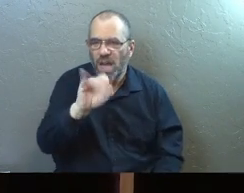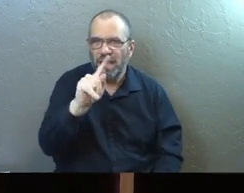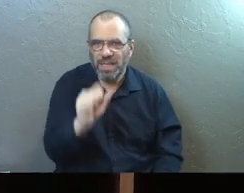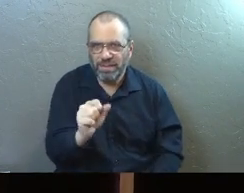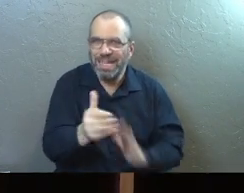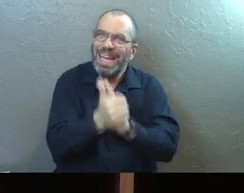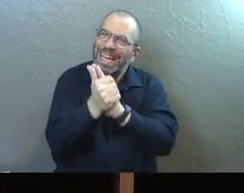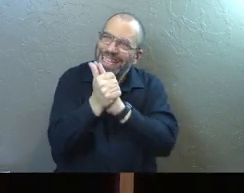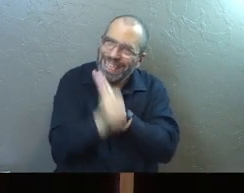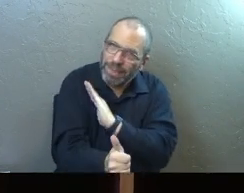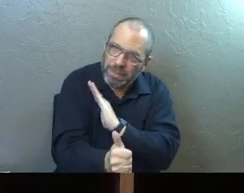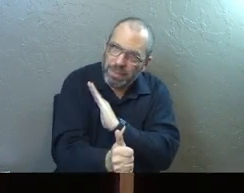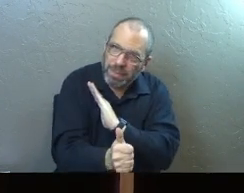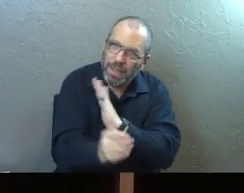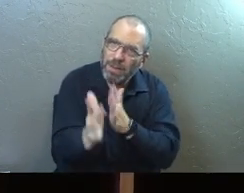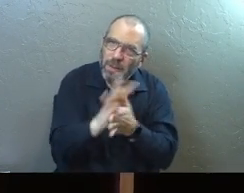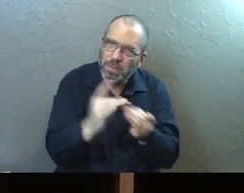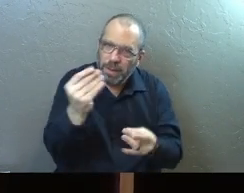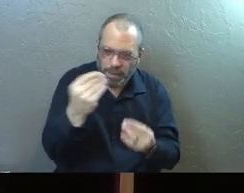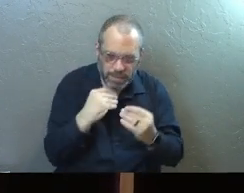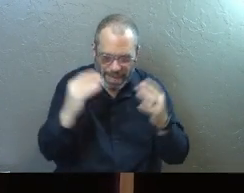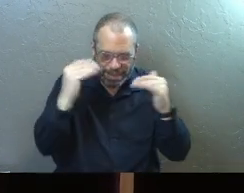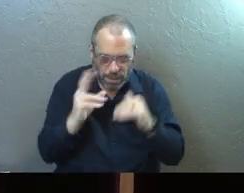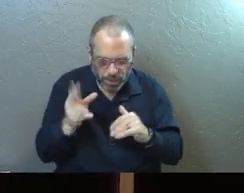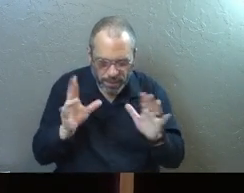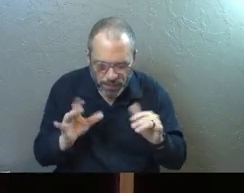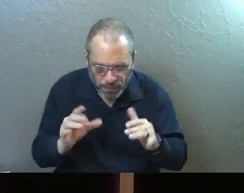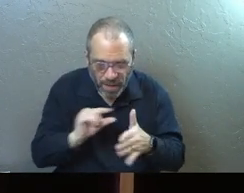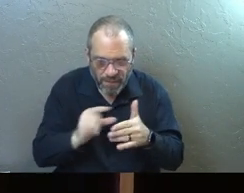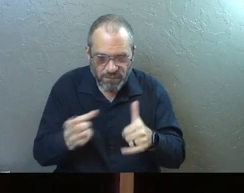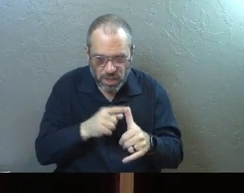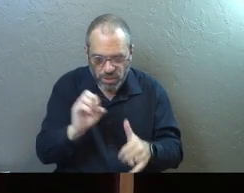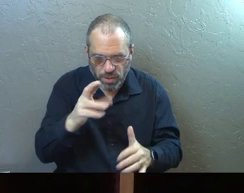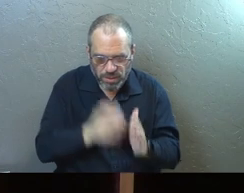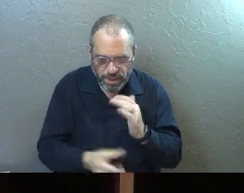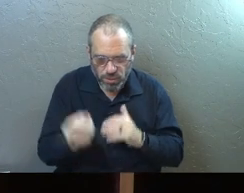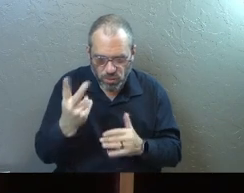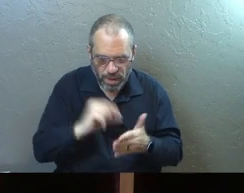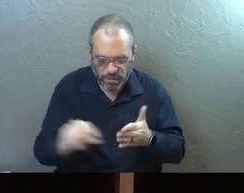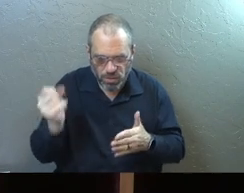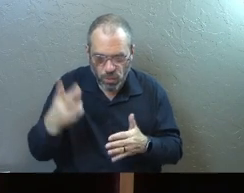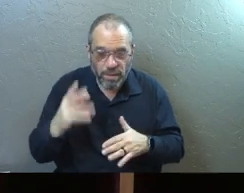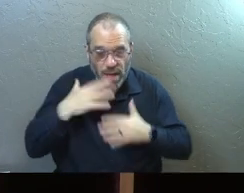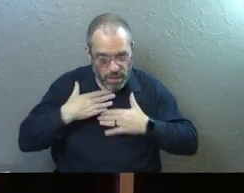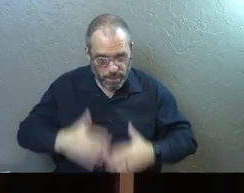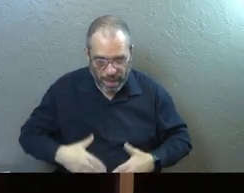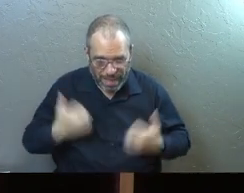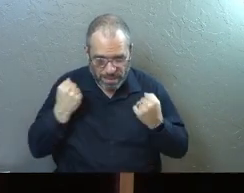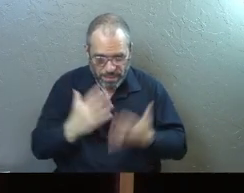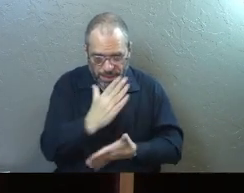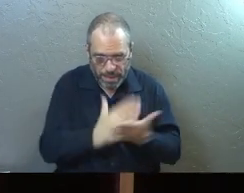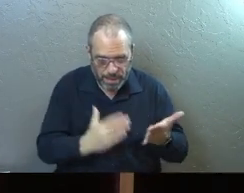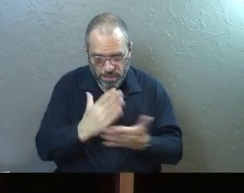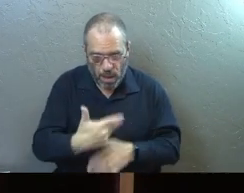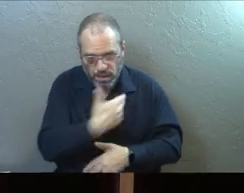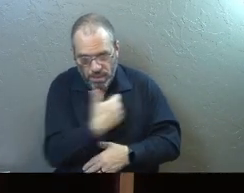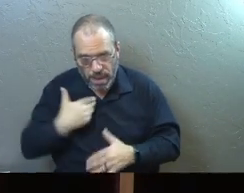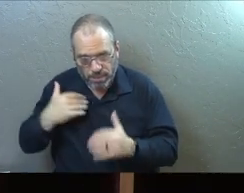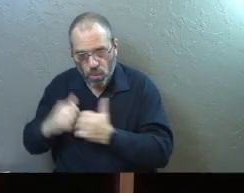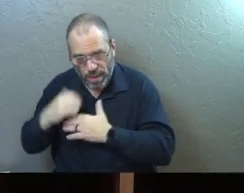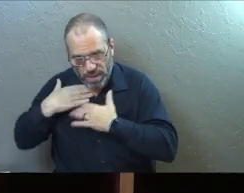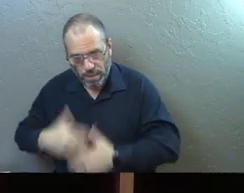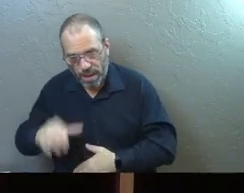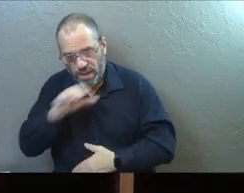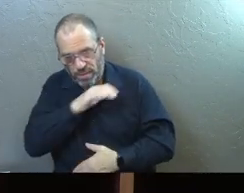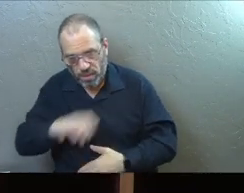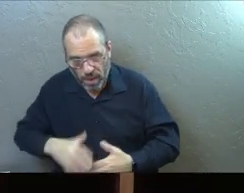spiritual gifts that the Holy Spirit gives us. Next one, I got to hurry up. 1 Corinthians 12:12 says the human body has many parts. So it is with the body